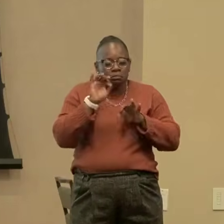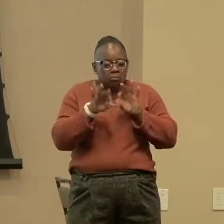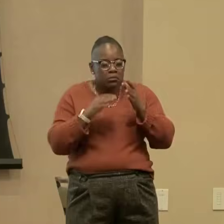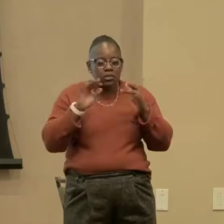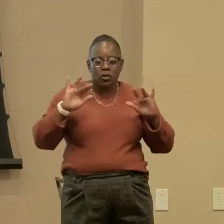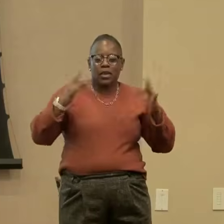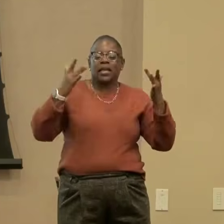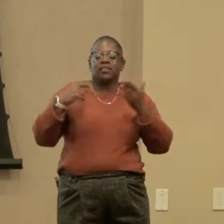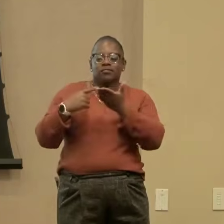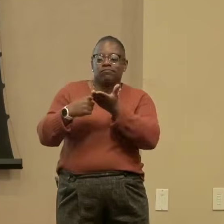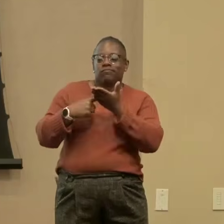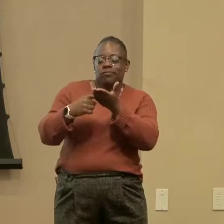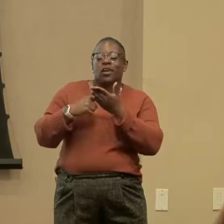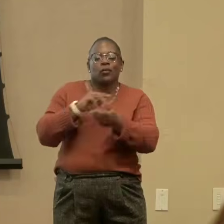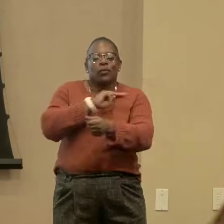rheumatologist.